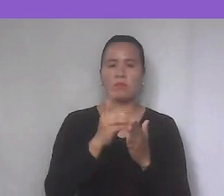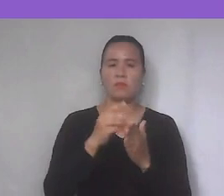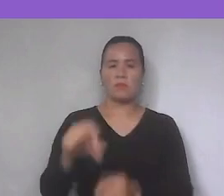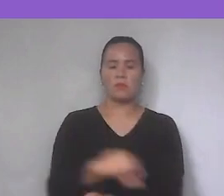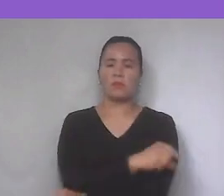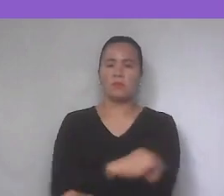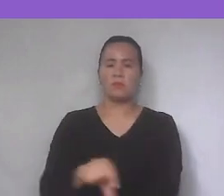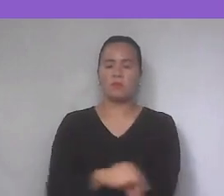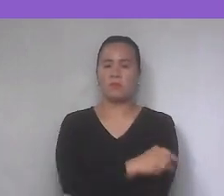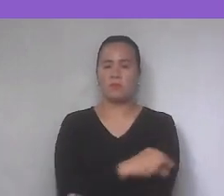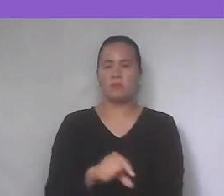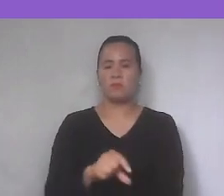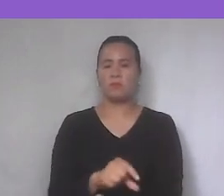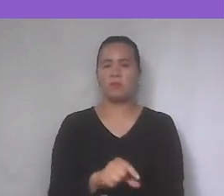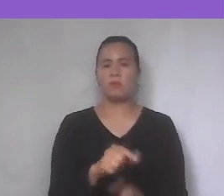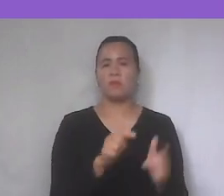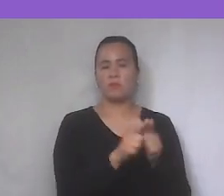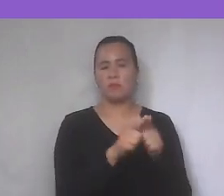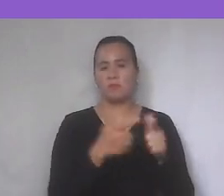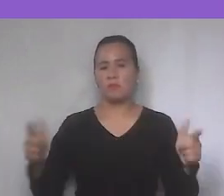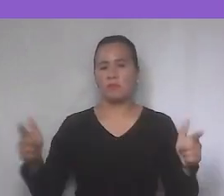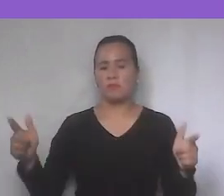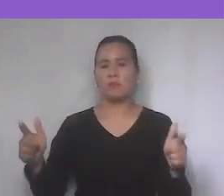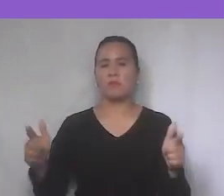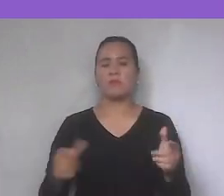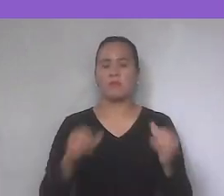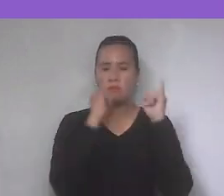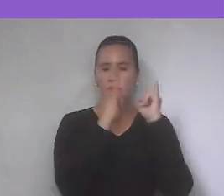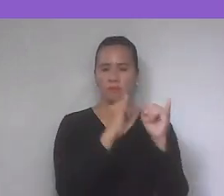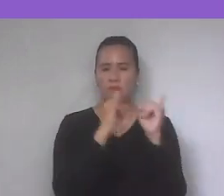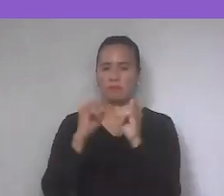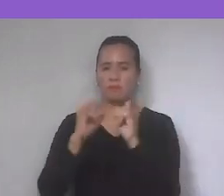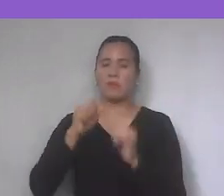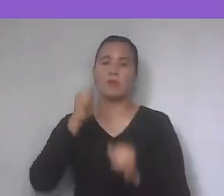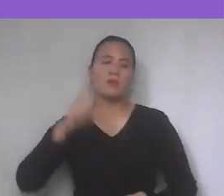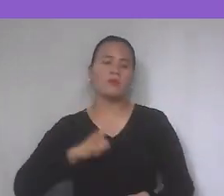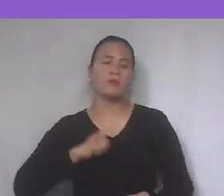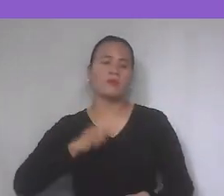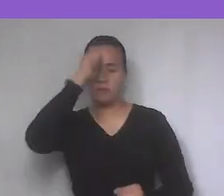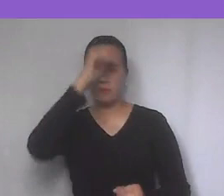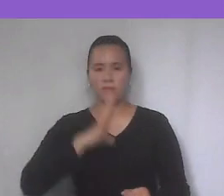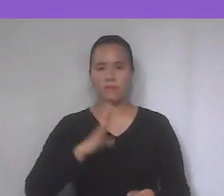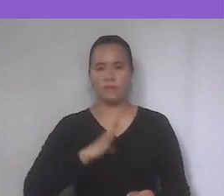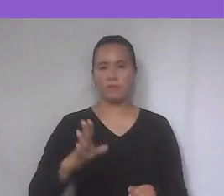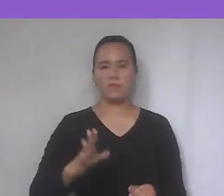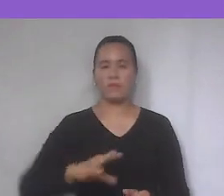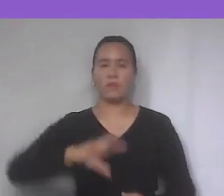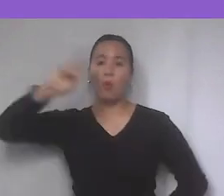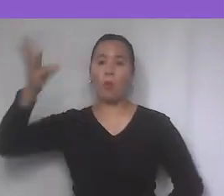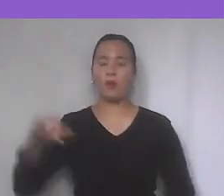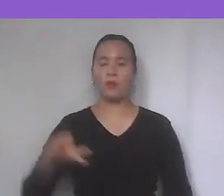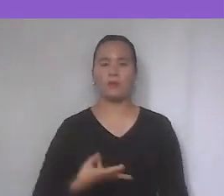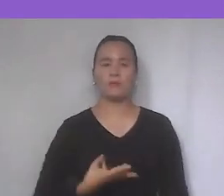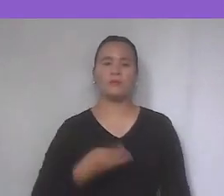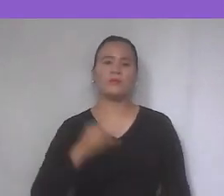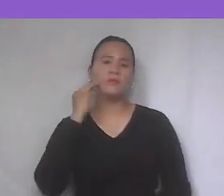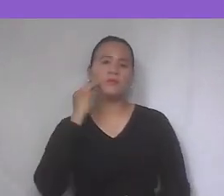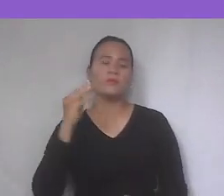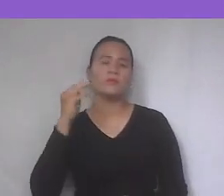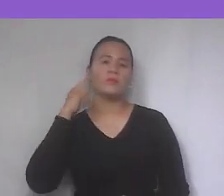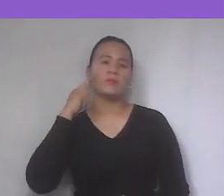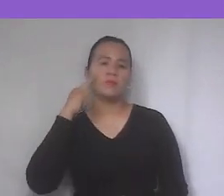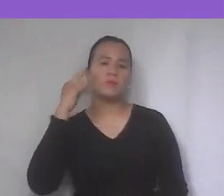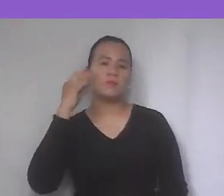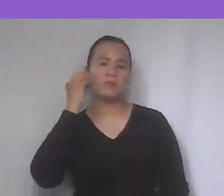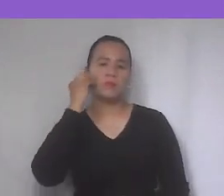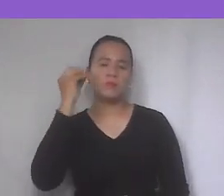instruction. Ladies and gentlemen, let us all welcome Maria Hazel Preclaro Ongtenco, Special